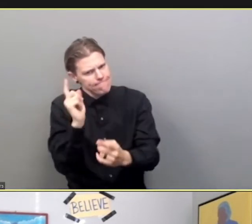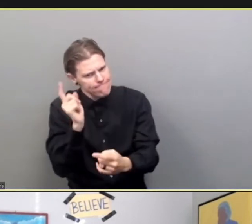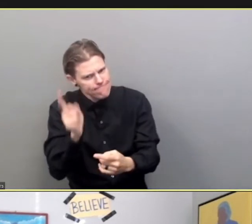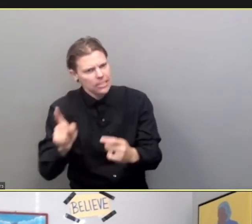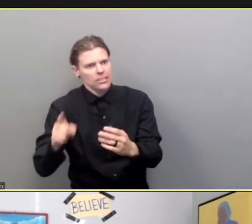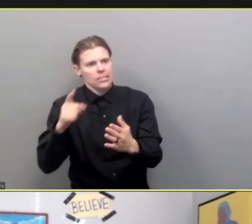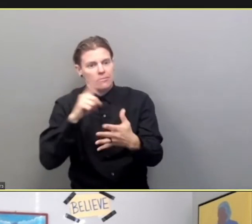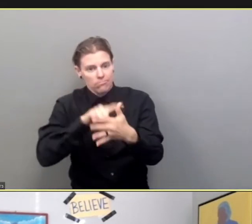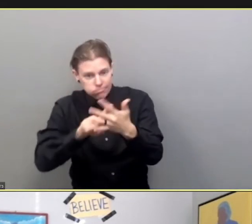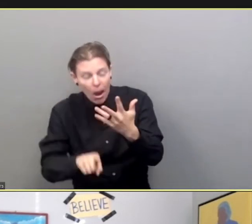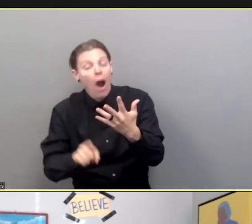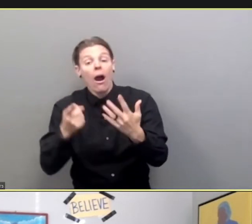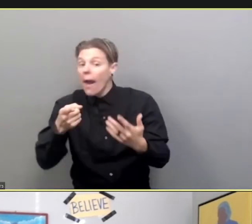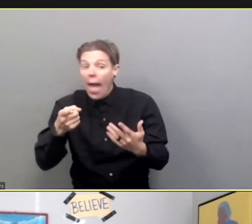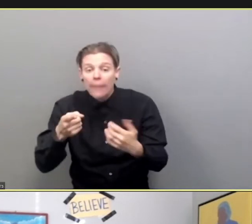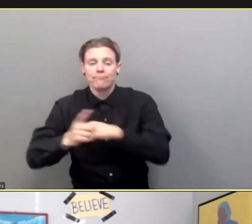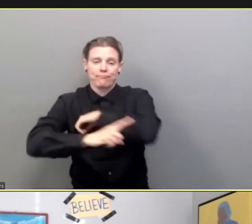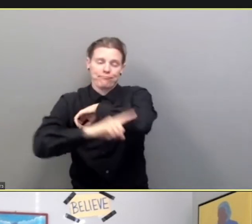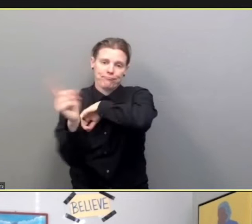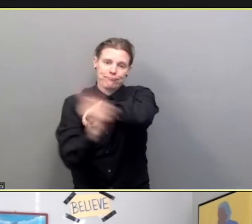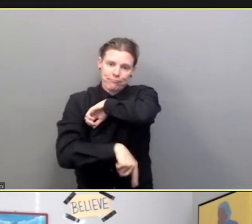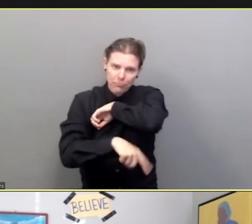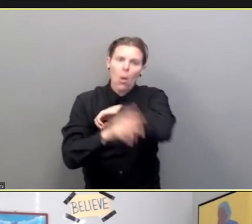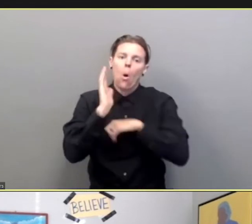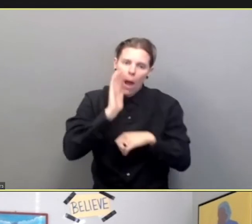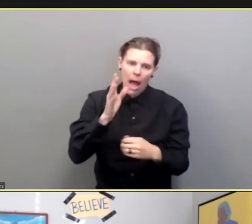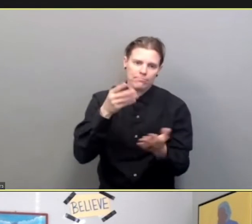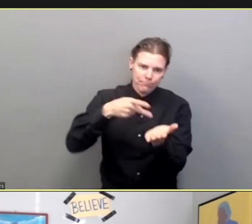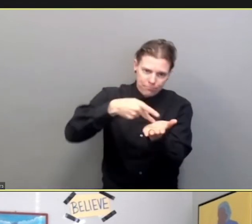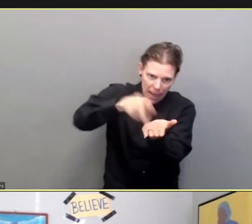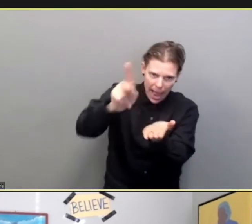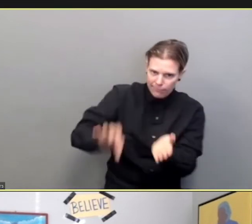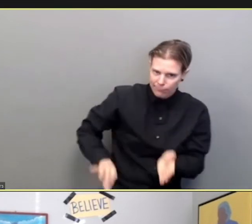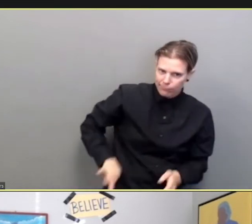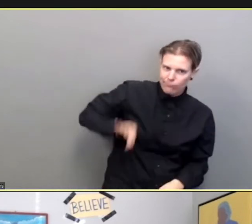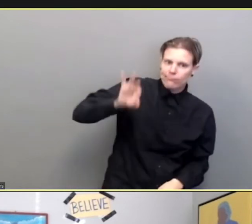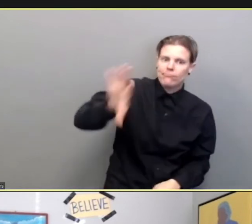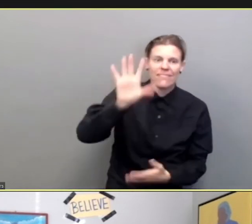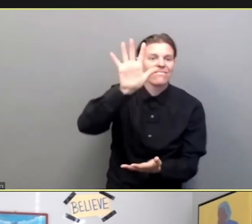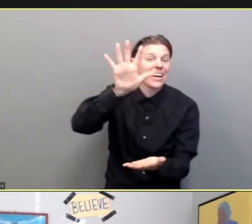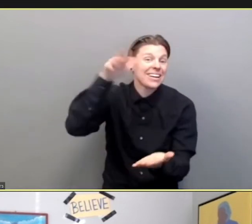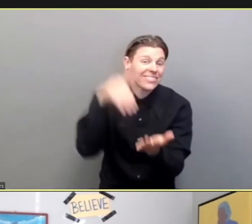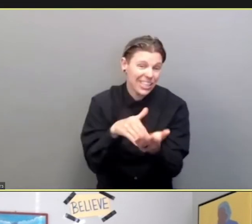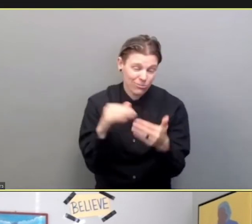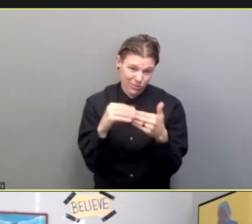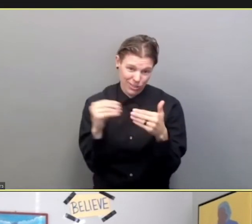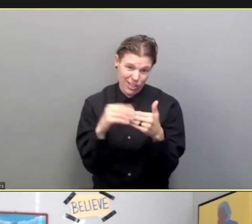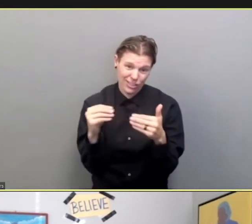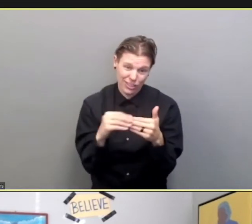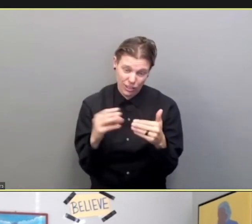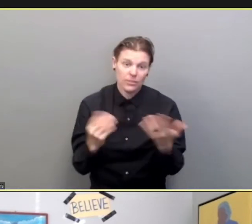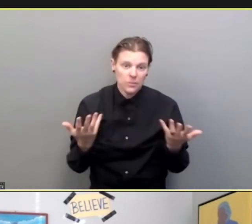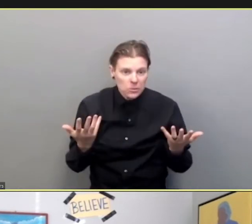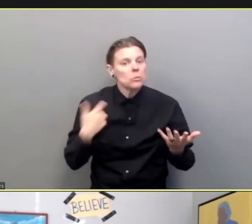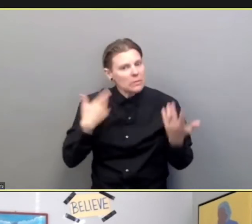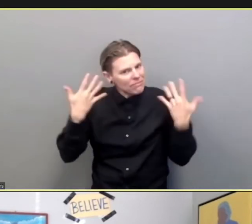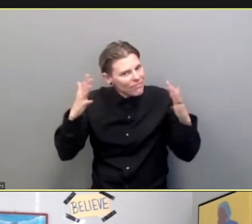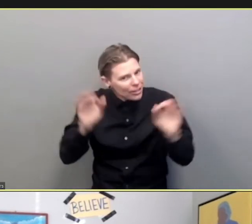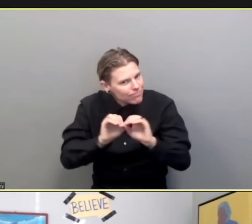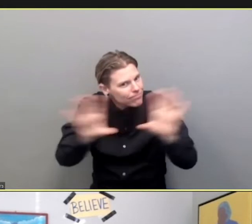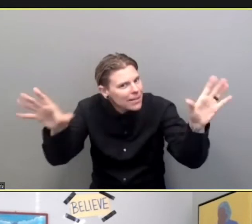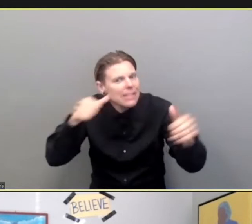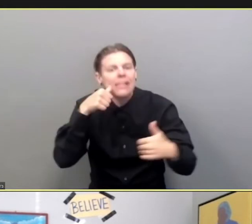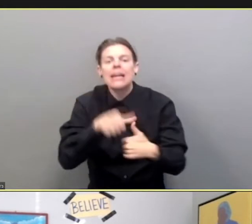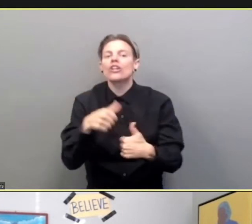So it is our intention to continue to try to do everything we can to one, convince people it's a good thing to do, and